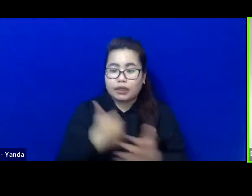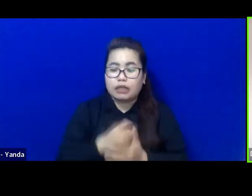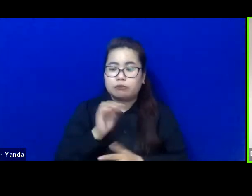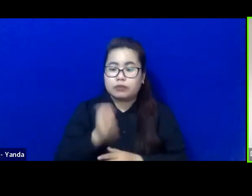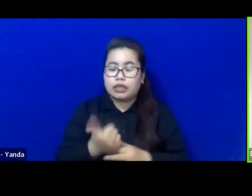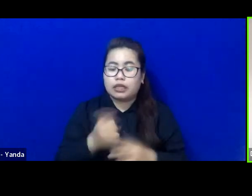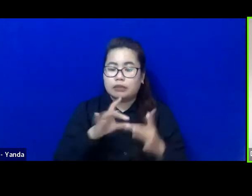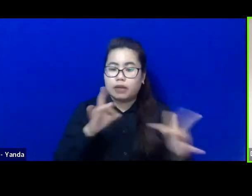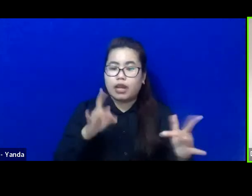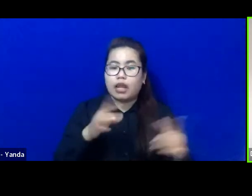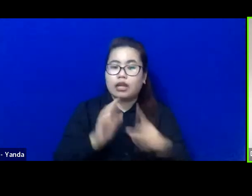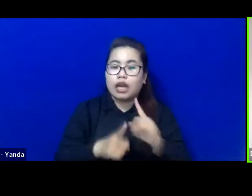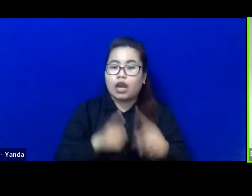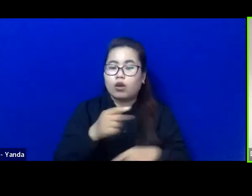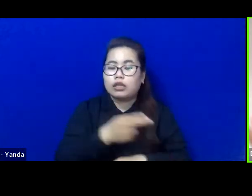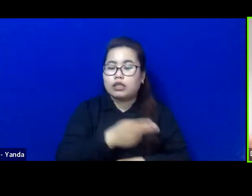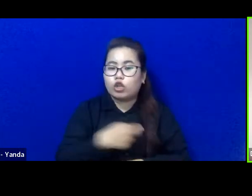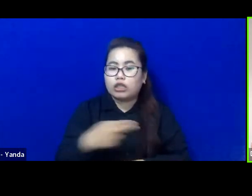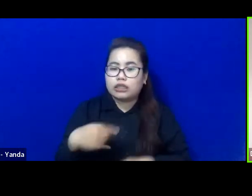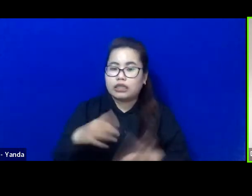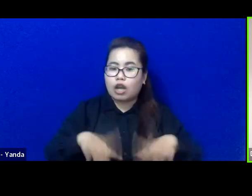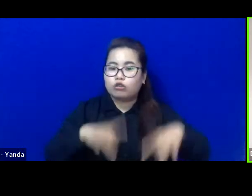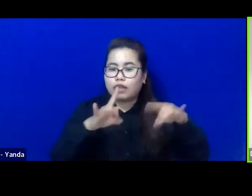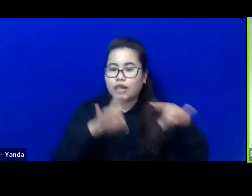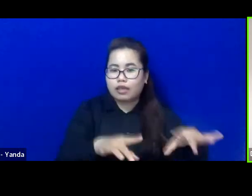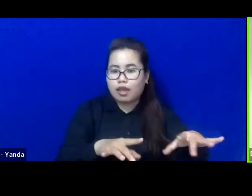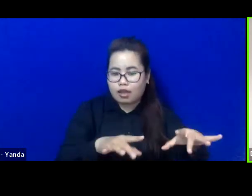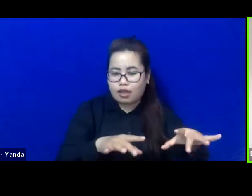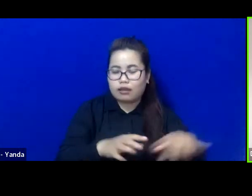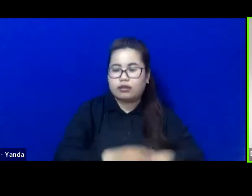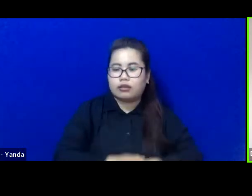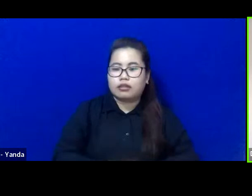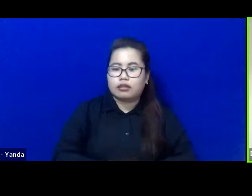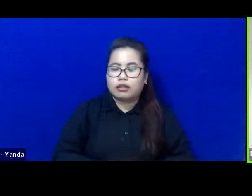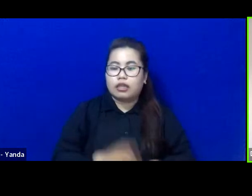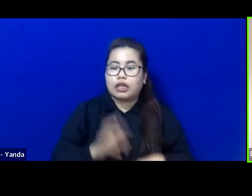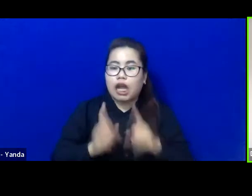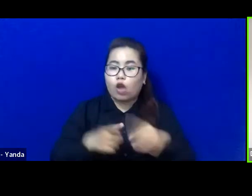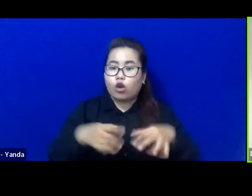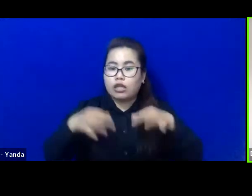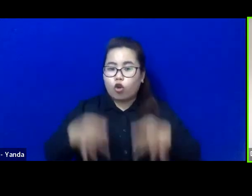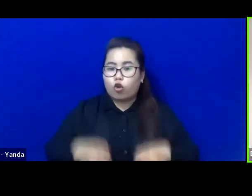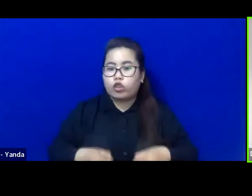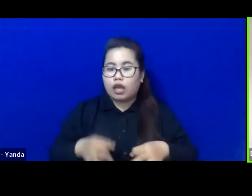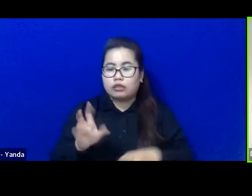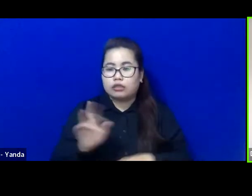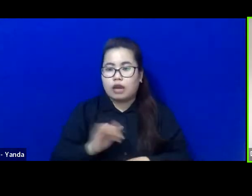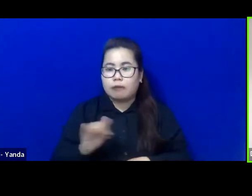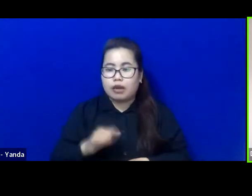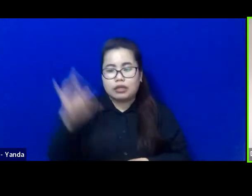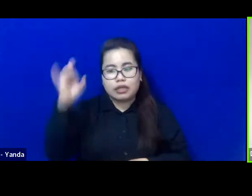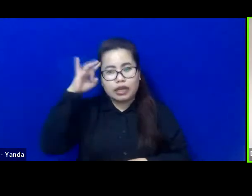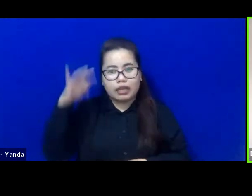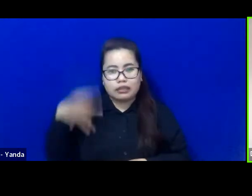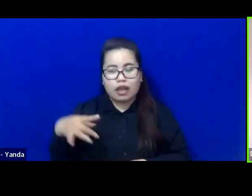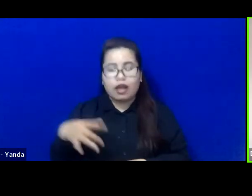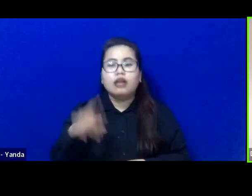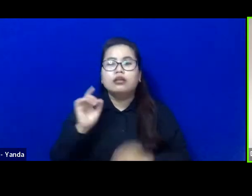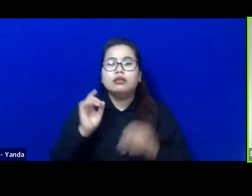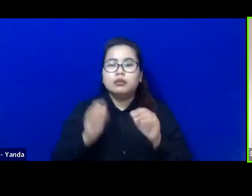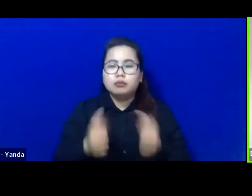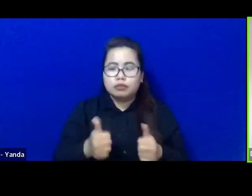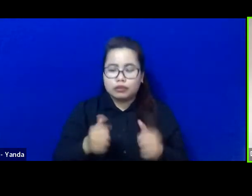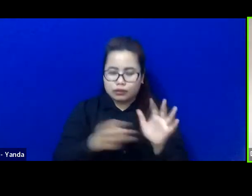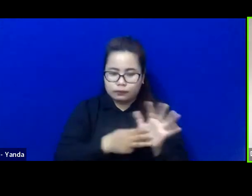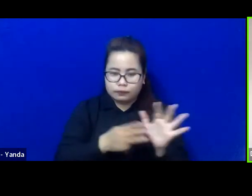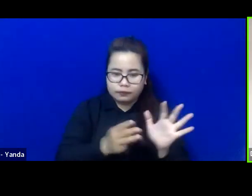Indonesia, healthcare services in urban and also in rural areas could be a problem. And because of the level